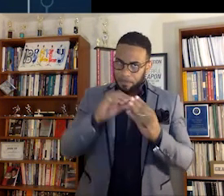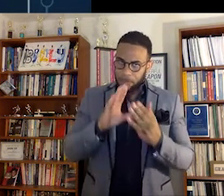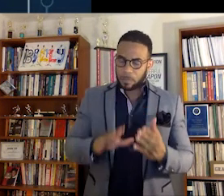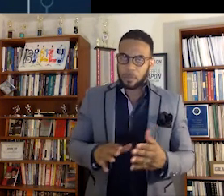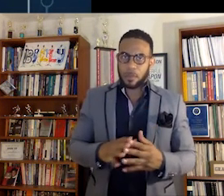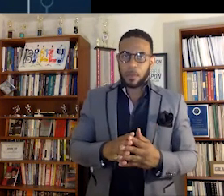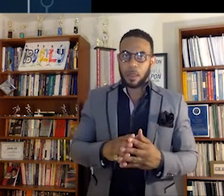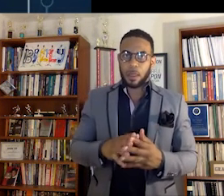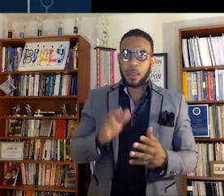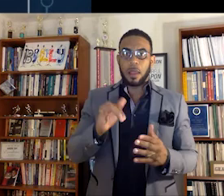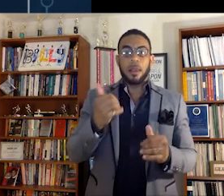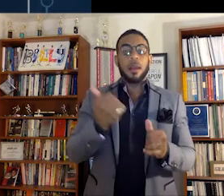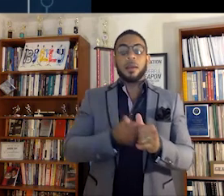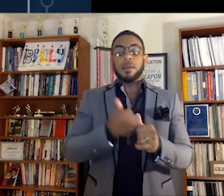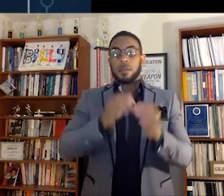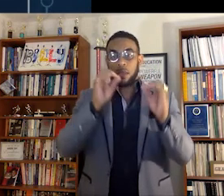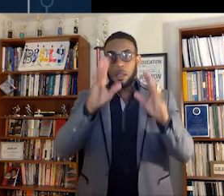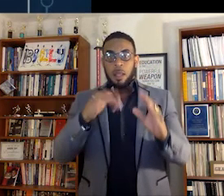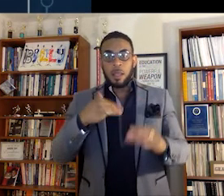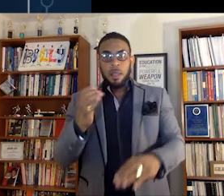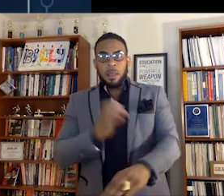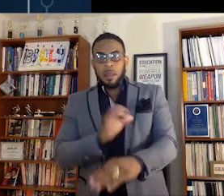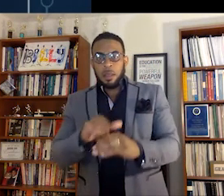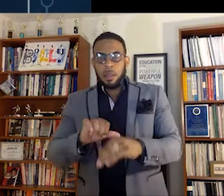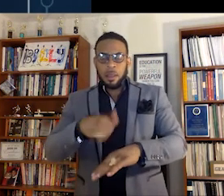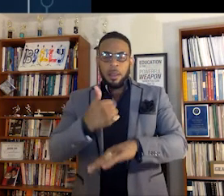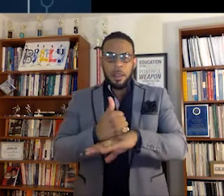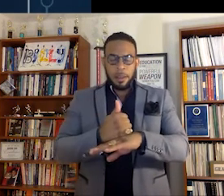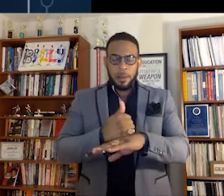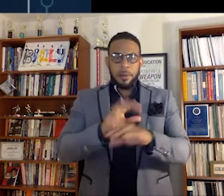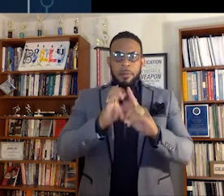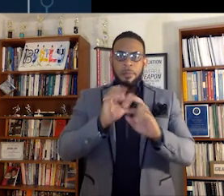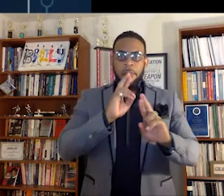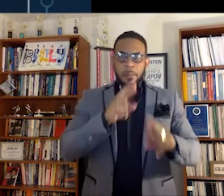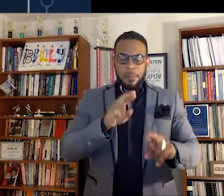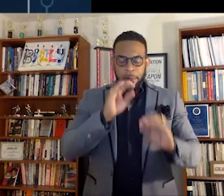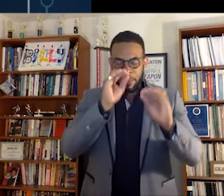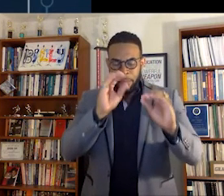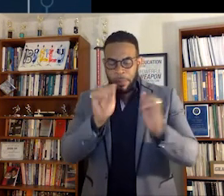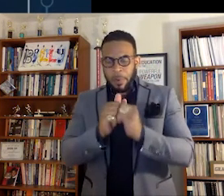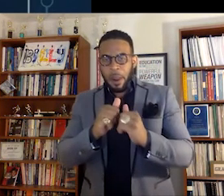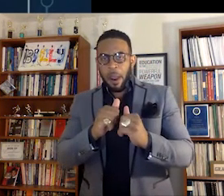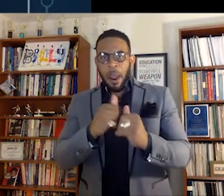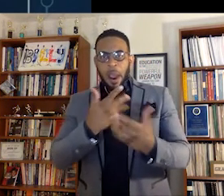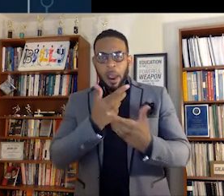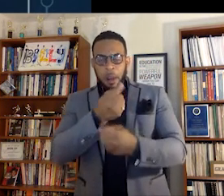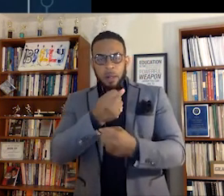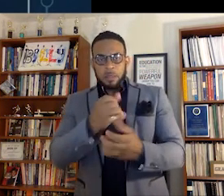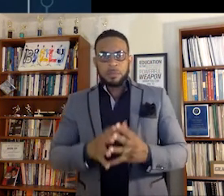students, and that every teacher has the power to implement culturally responsive teaching with fidelity.